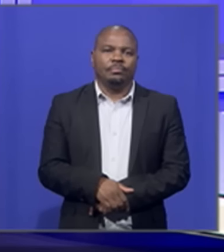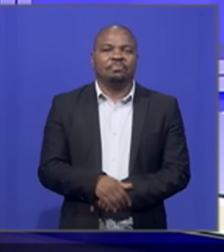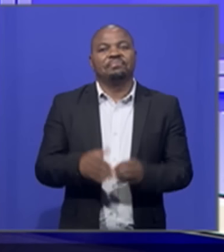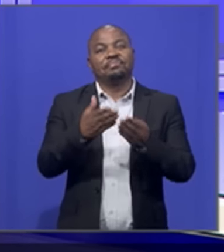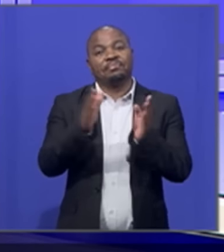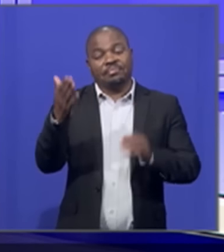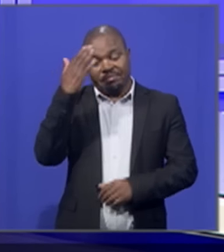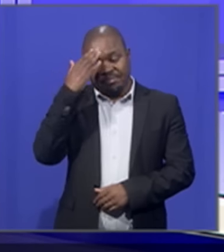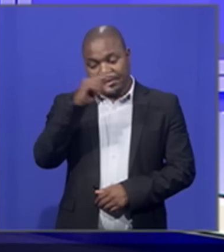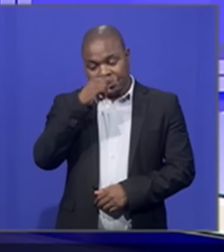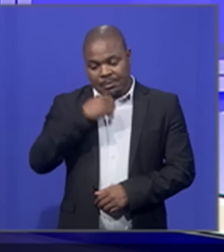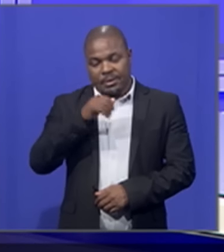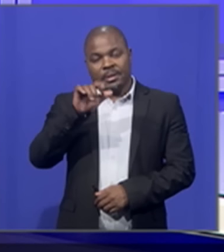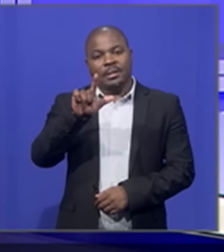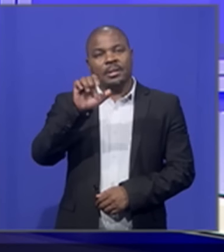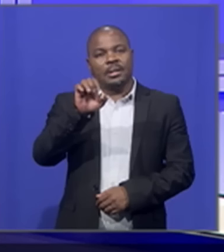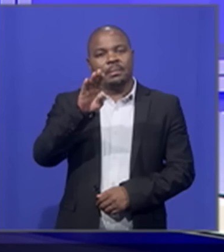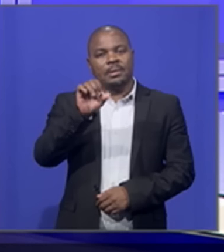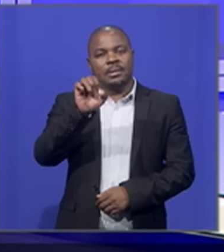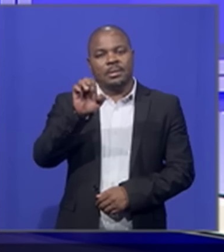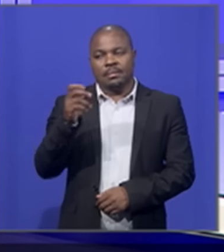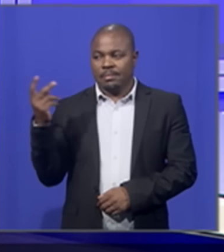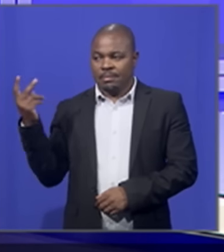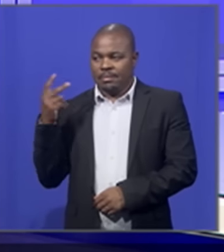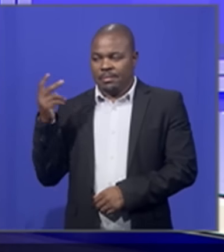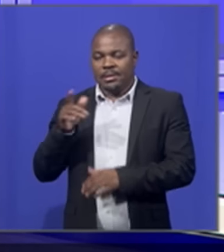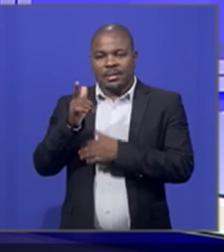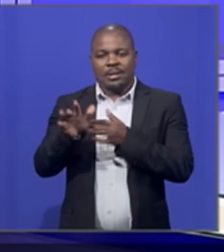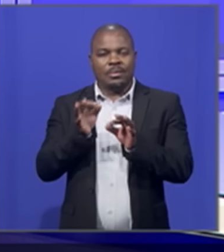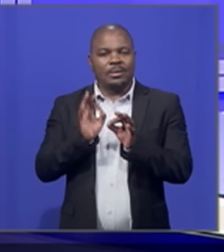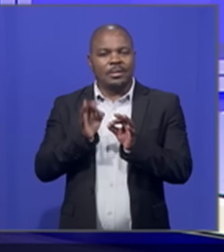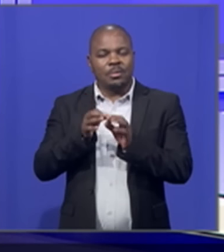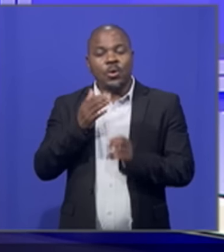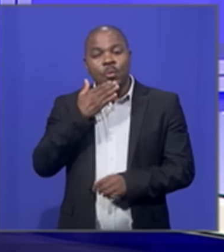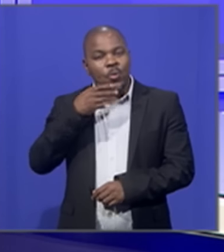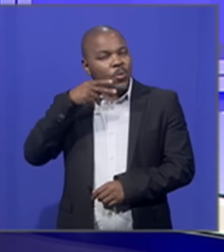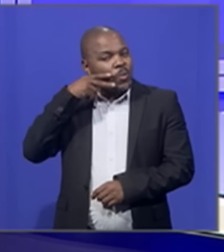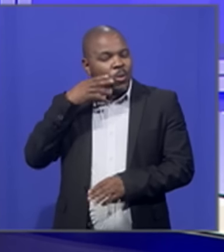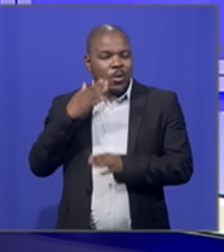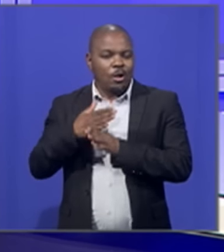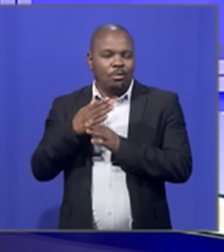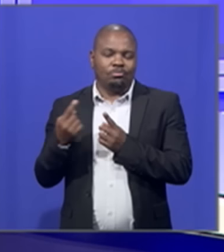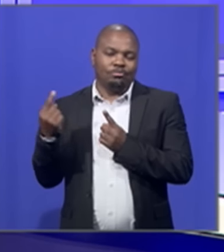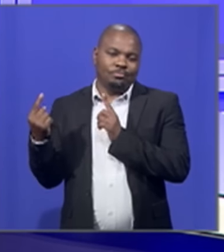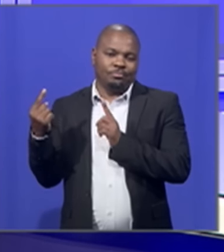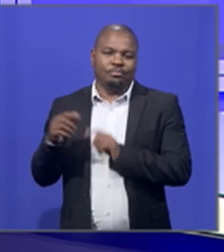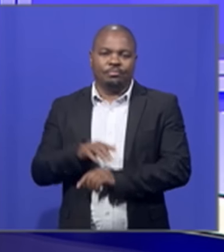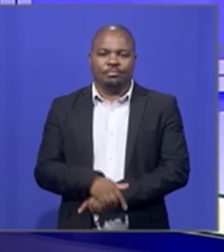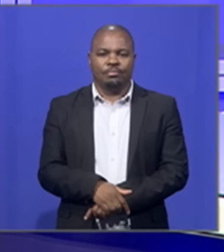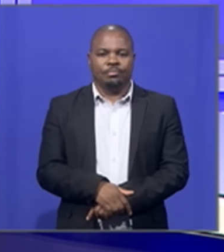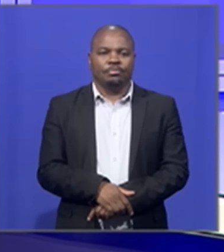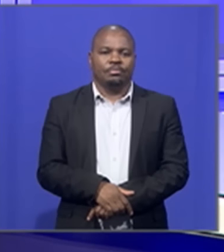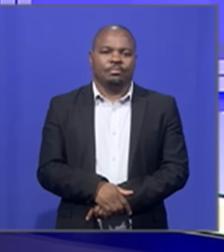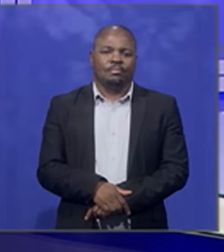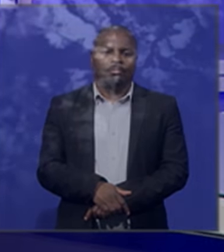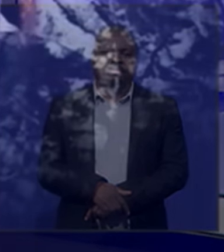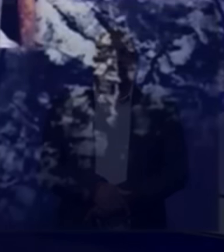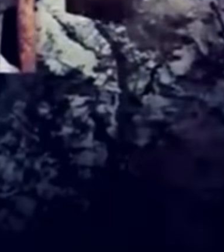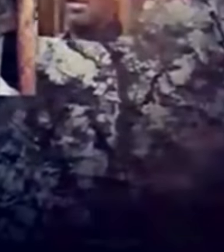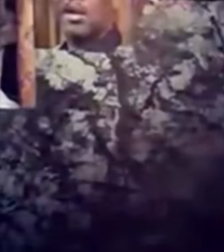Beshung Thabela nna ke lebeseng ka dimengo me ke tla thušana le mofetoledi wa polelo ya diatla wa rrao ka Stan Letlalo.